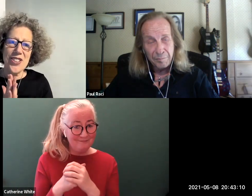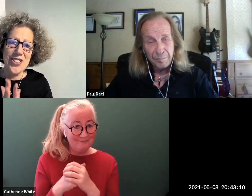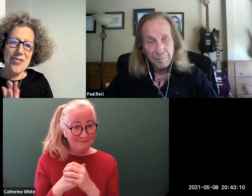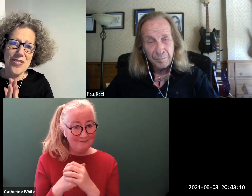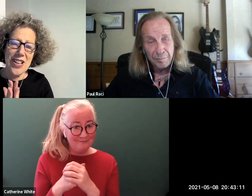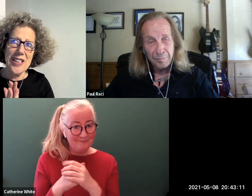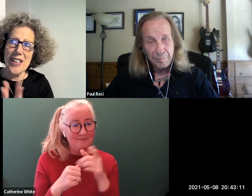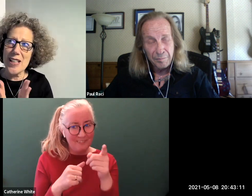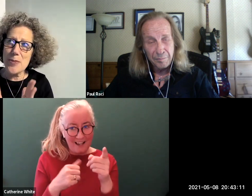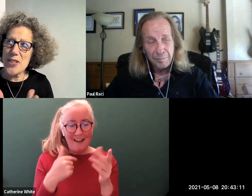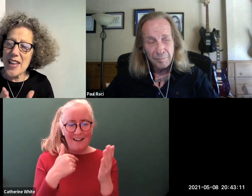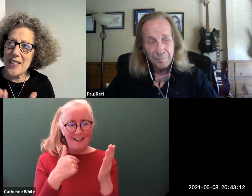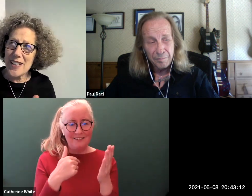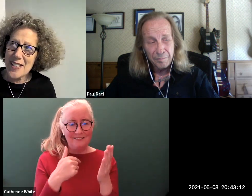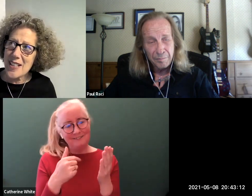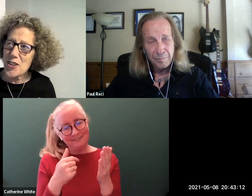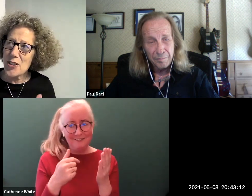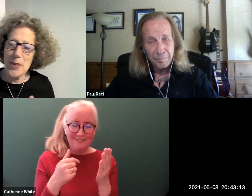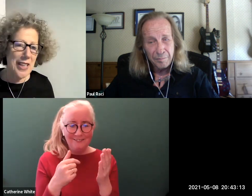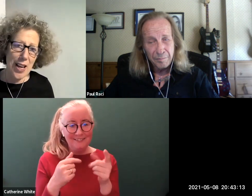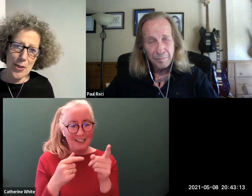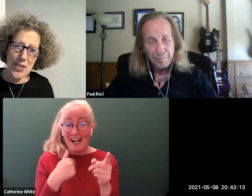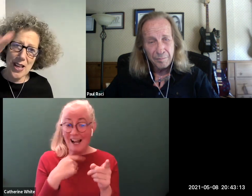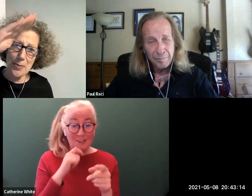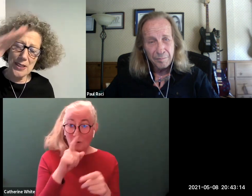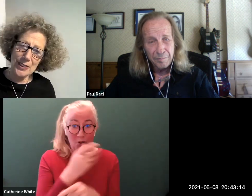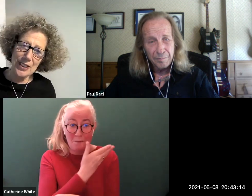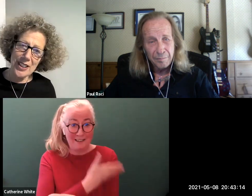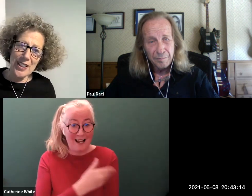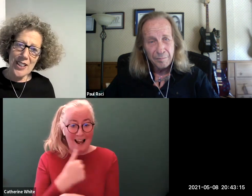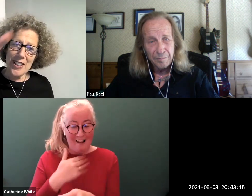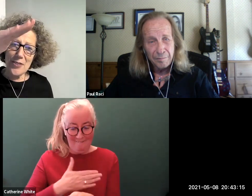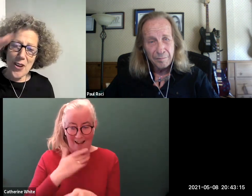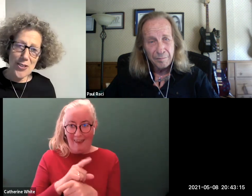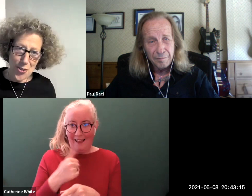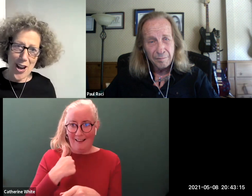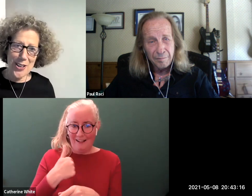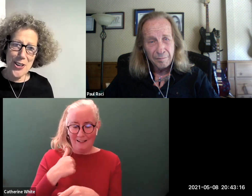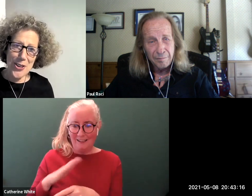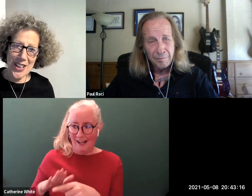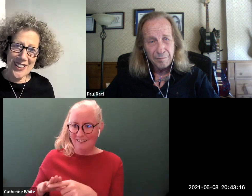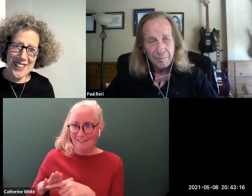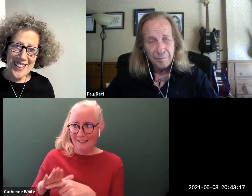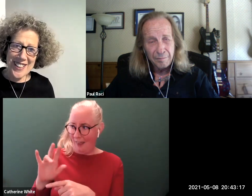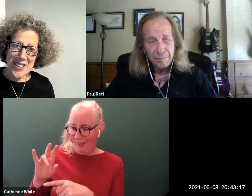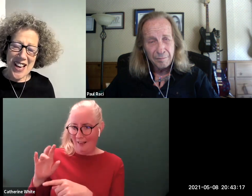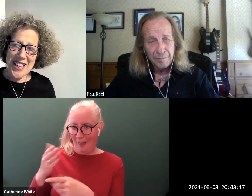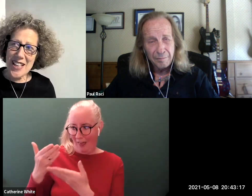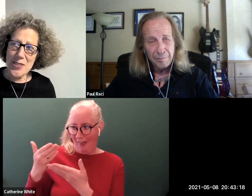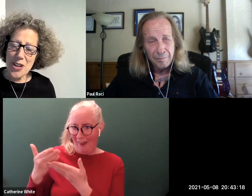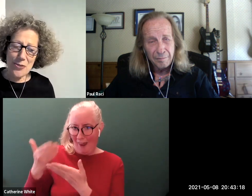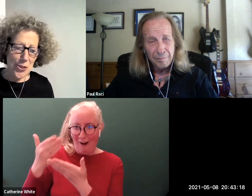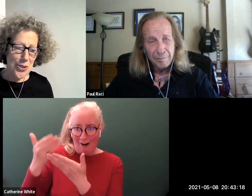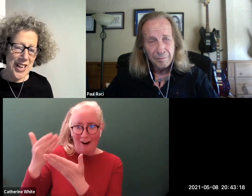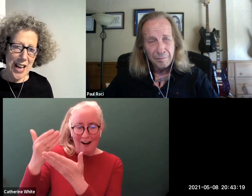it just I suppose, again, as I said to you at the beginning, I'm on this uphill fast track learning, and